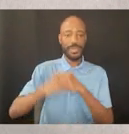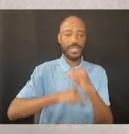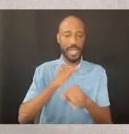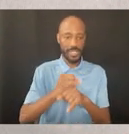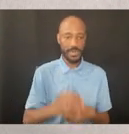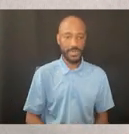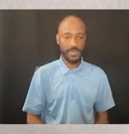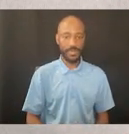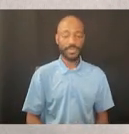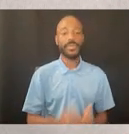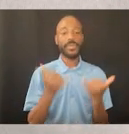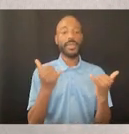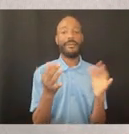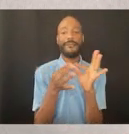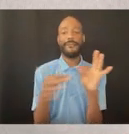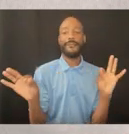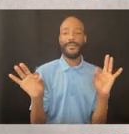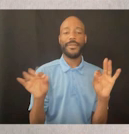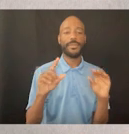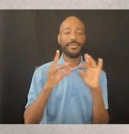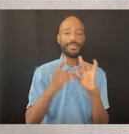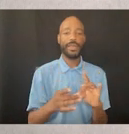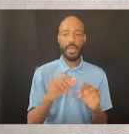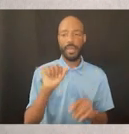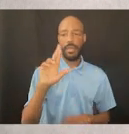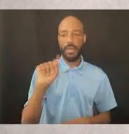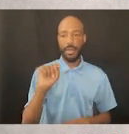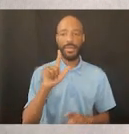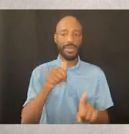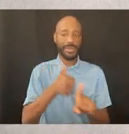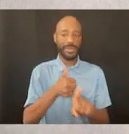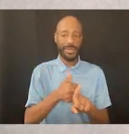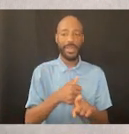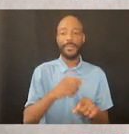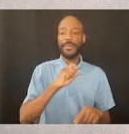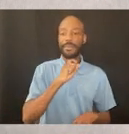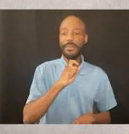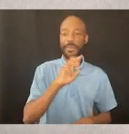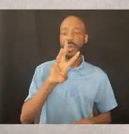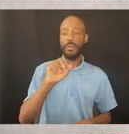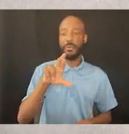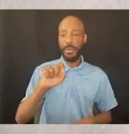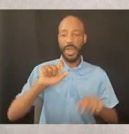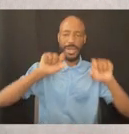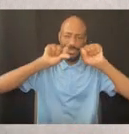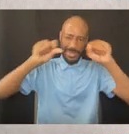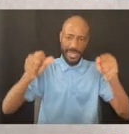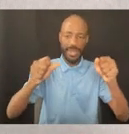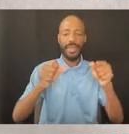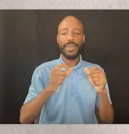The statement about the art. This is a metal wire bent into a circle, but along the circular wire,